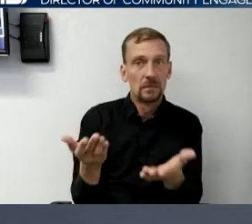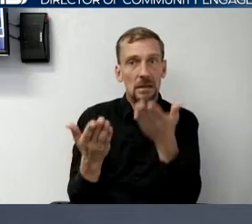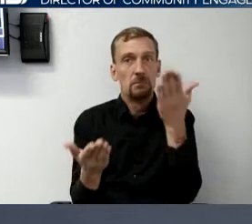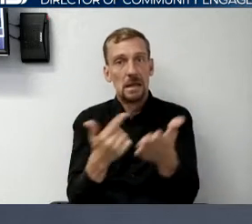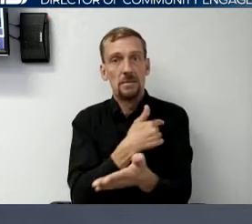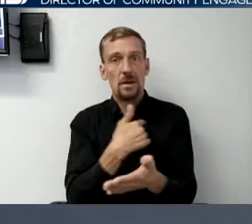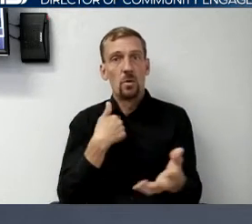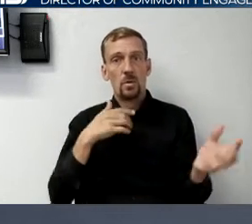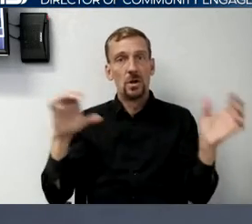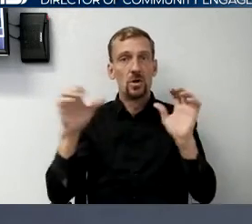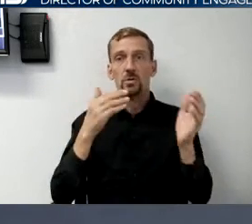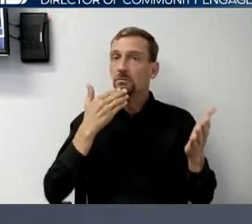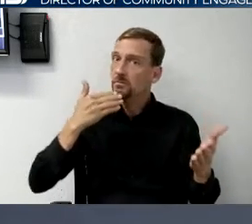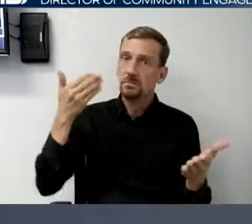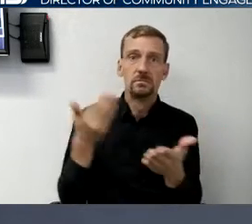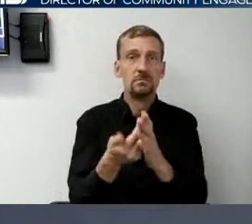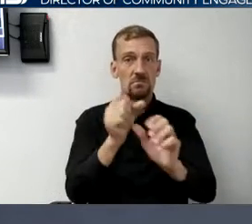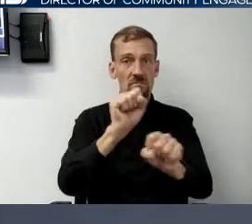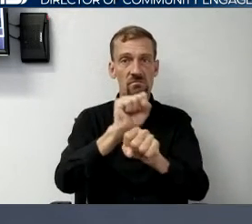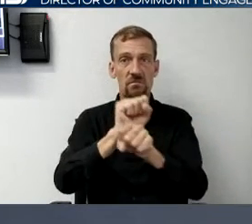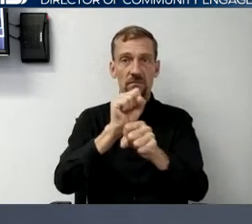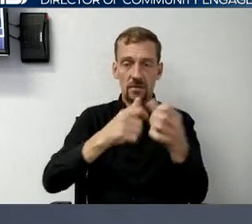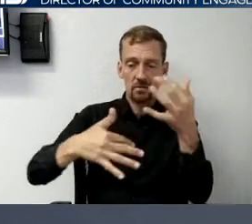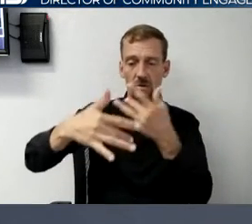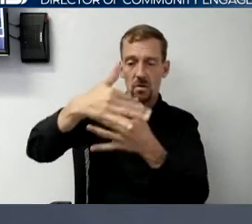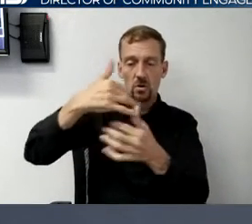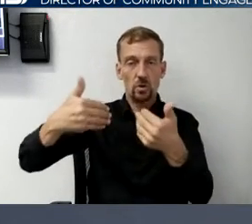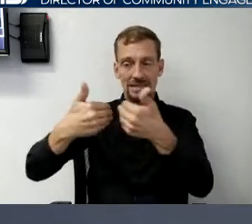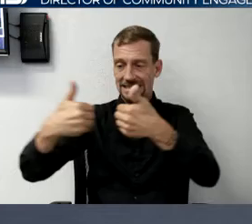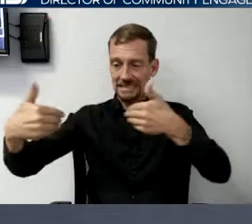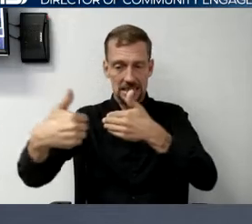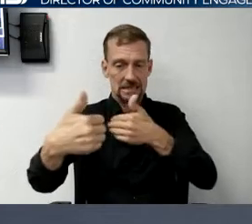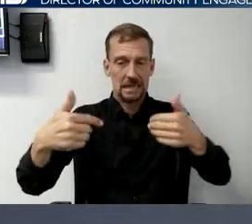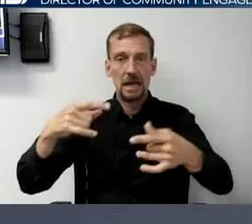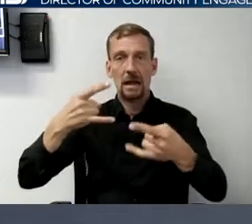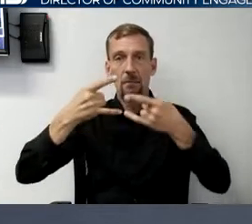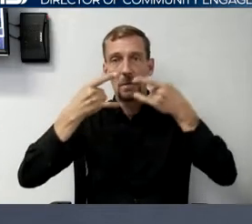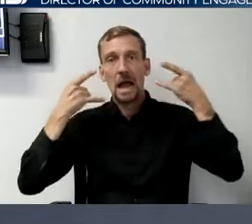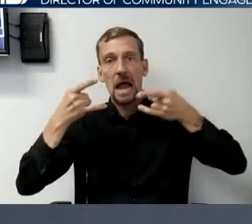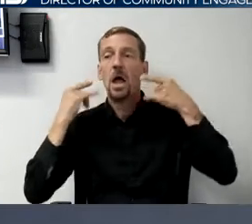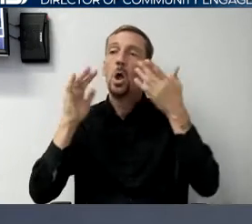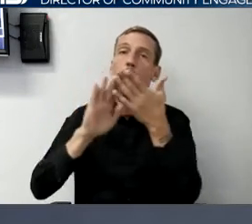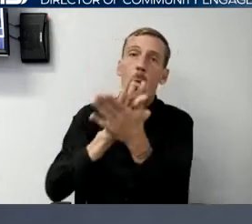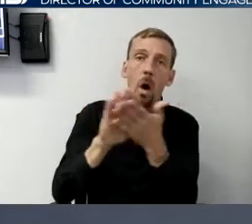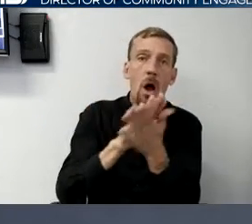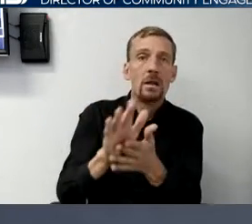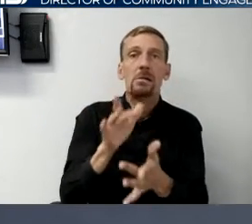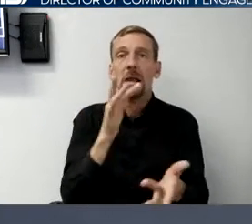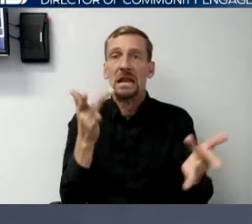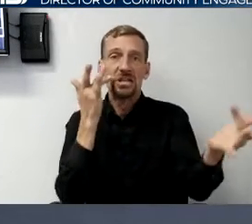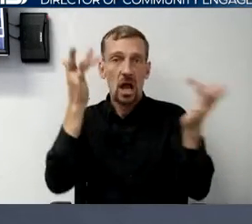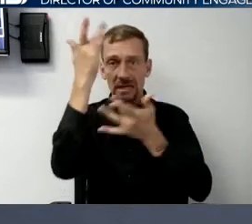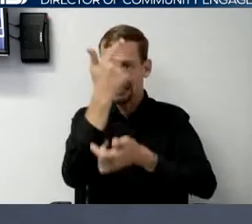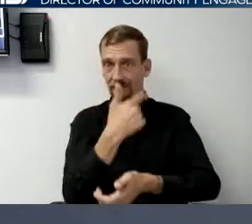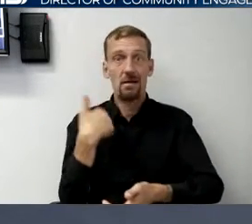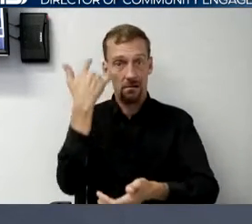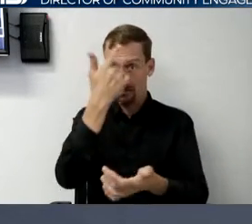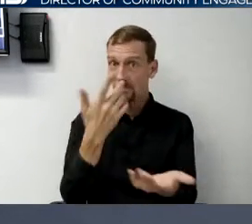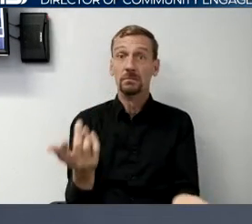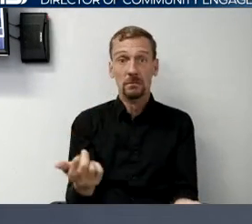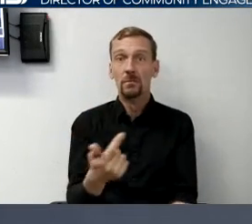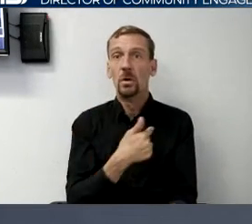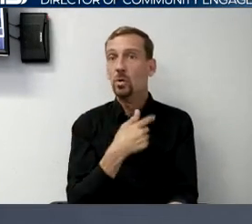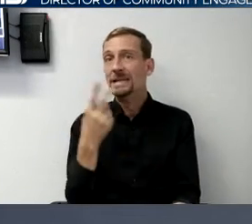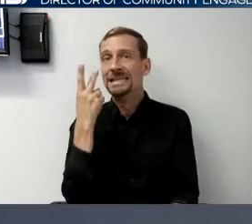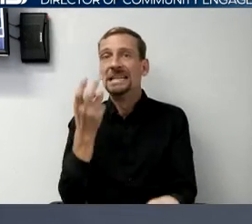we do such a phenomenal job of social distancing and mask wearing and washing our hands and not touching our faces and everything, that we just